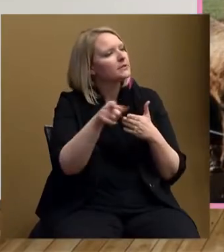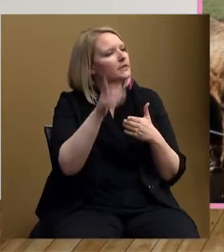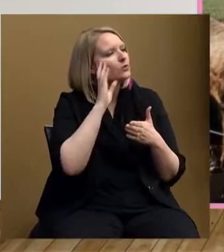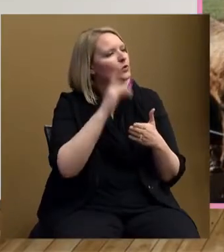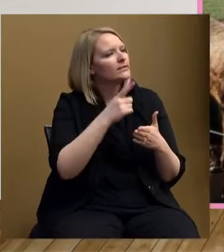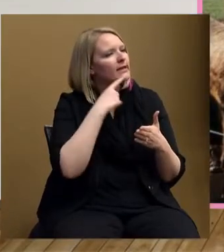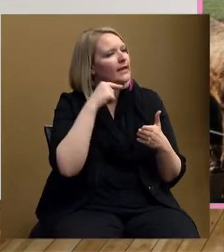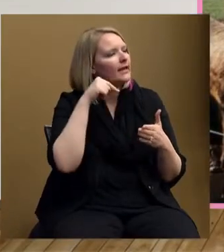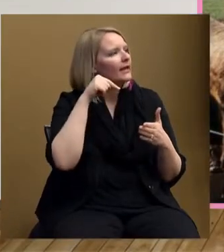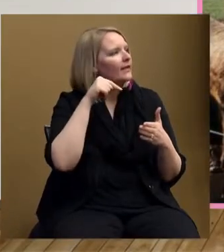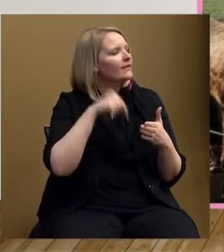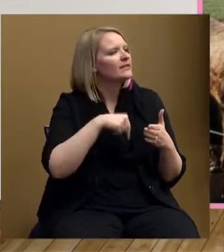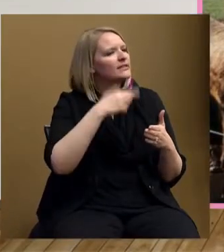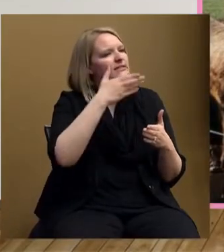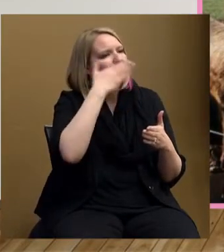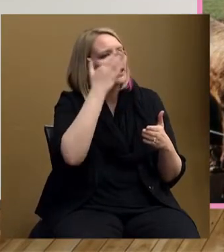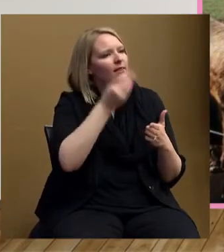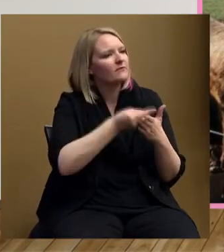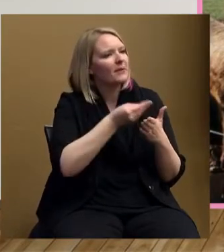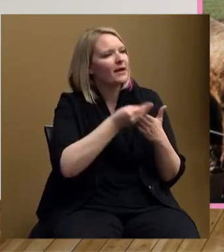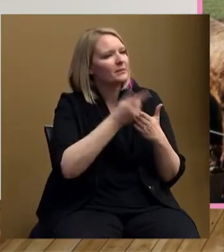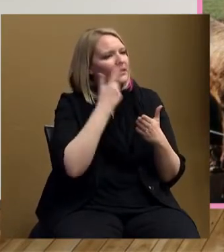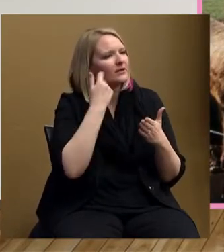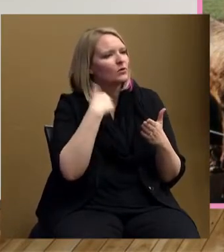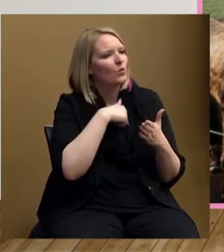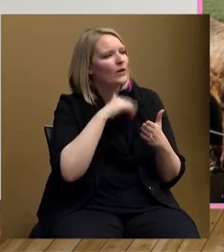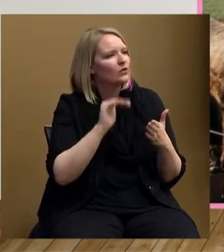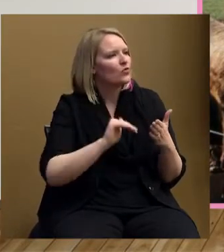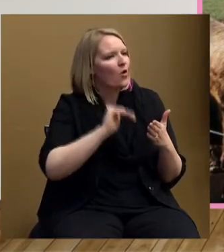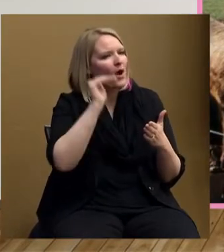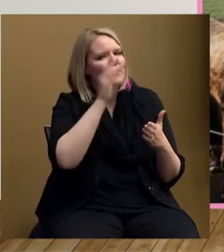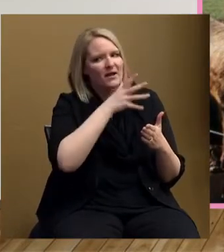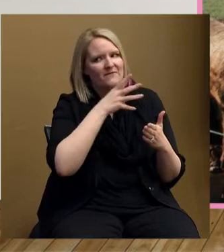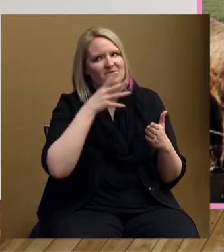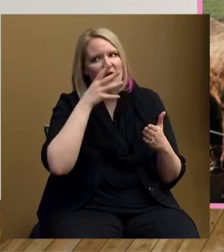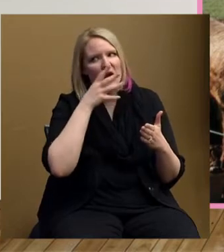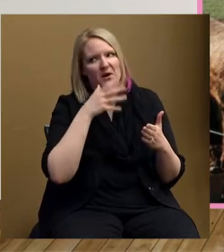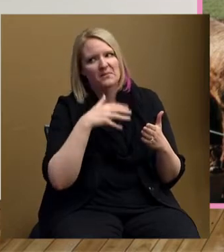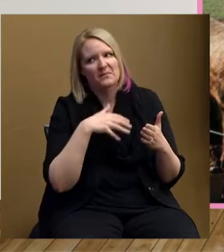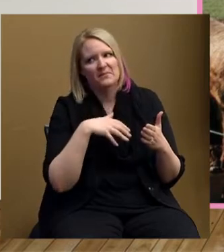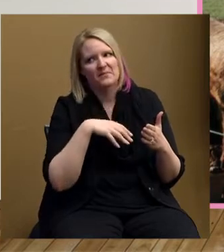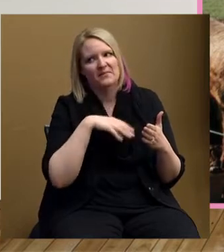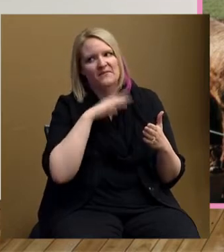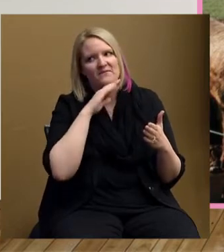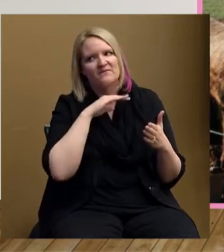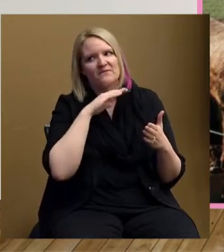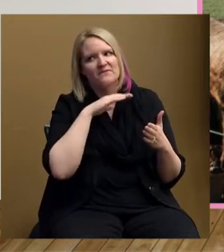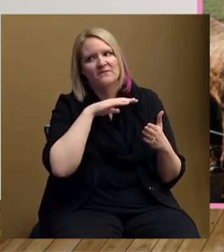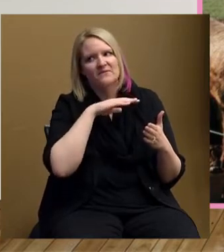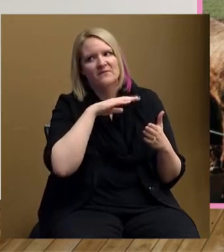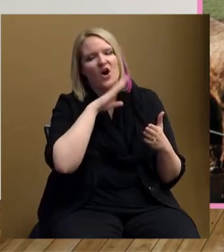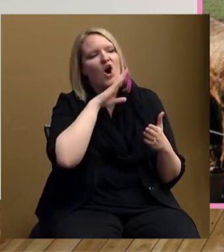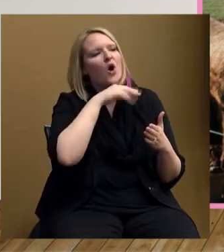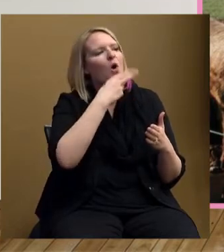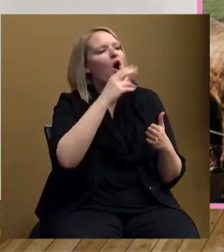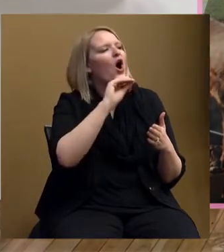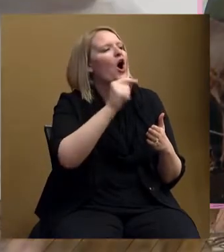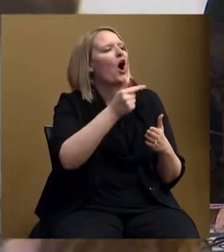this is the smell of money because he grew up on a hog farm. I would not say that that is the smell of